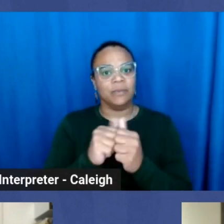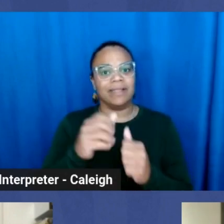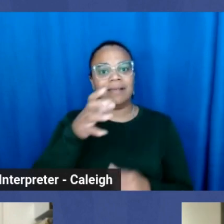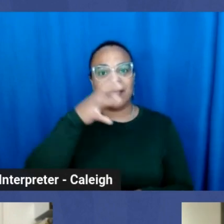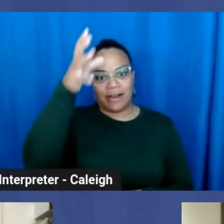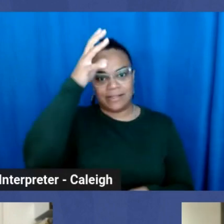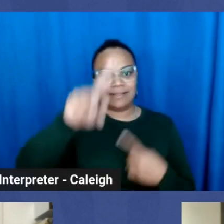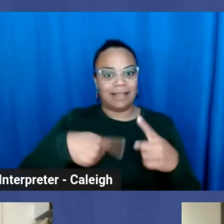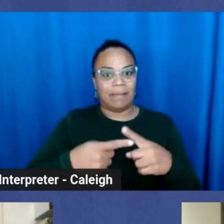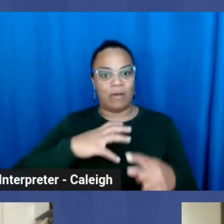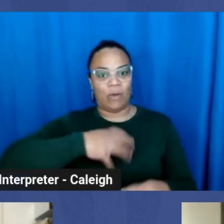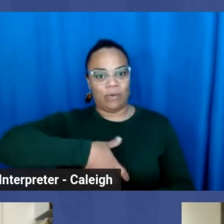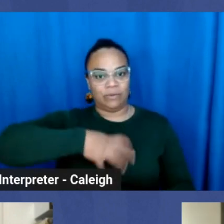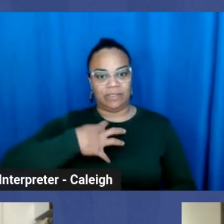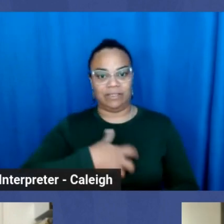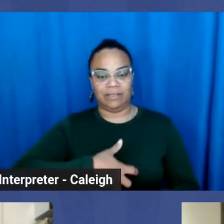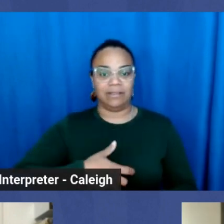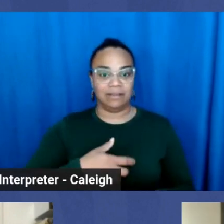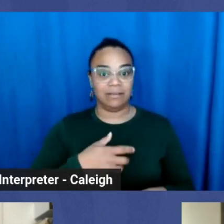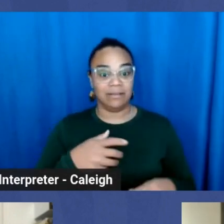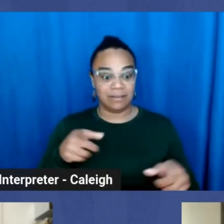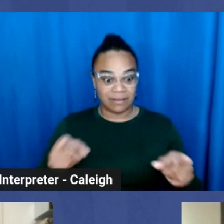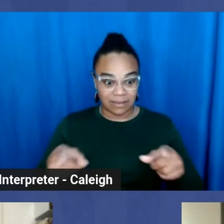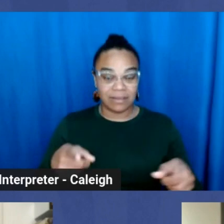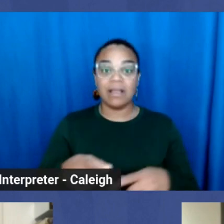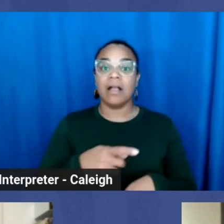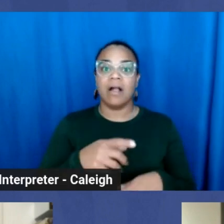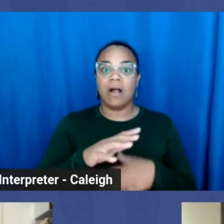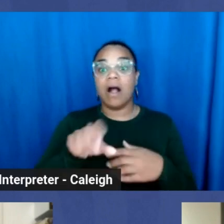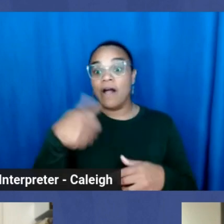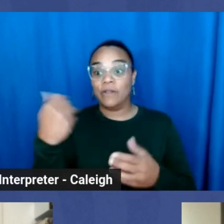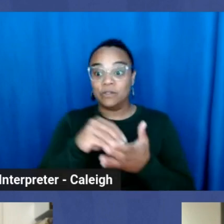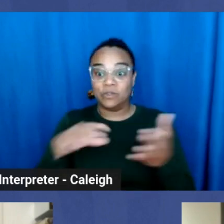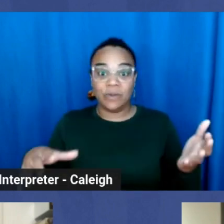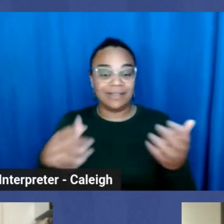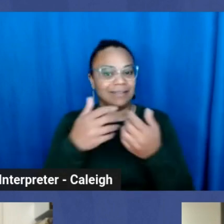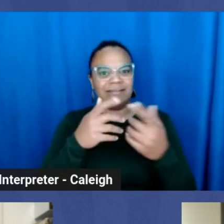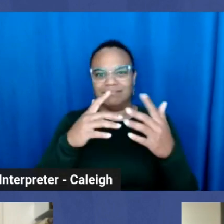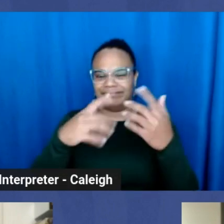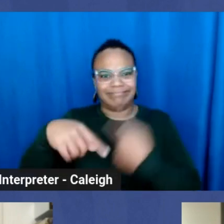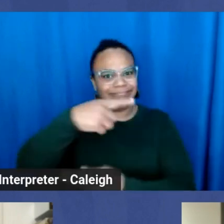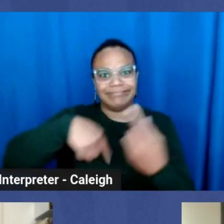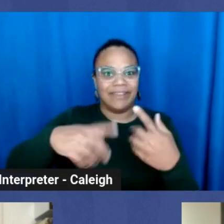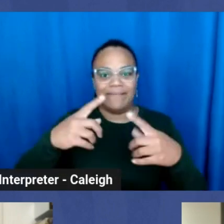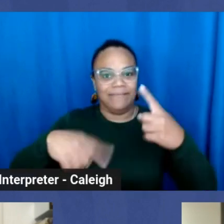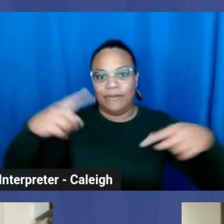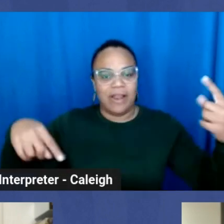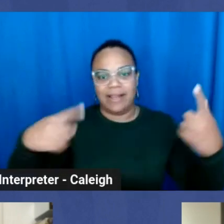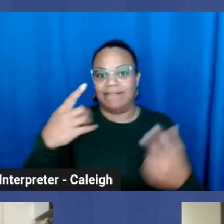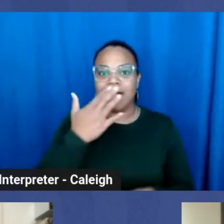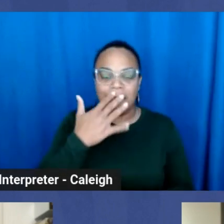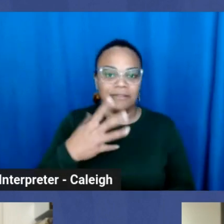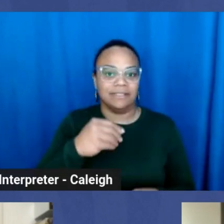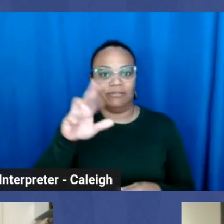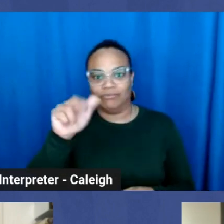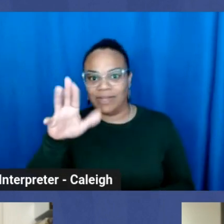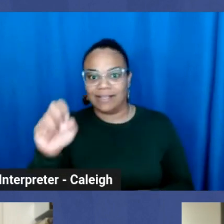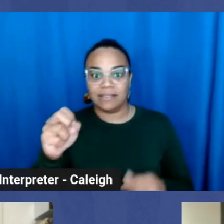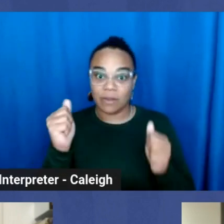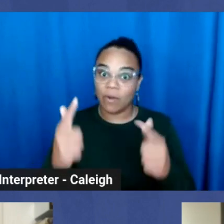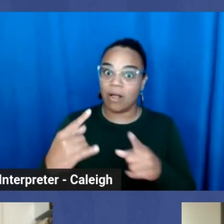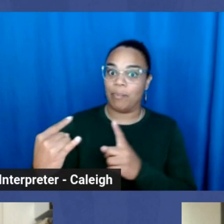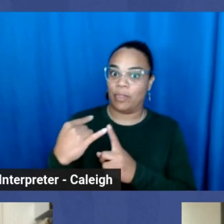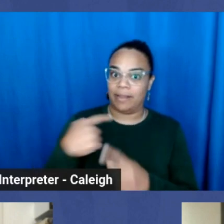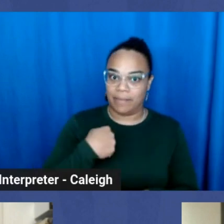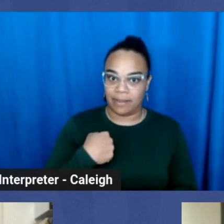was getting bullied and ridiculed by my classmates of all colors, of all races. From, unfortunately, the Black